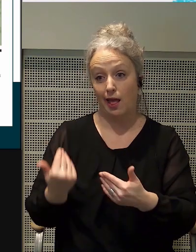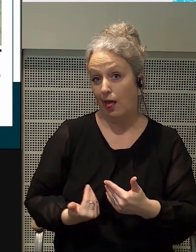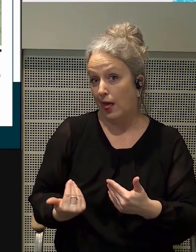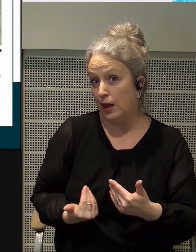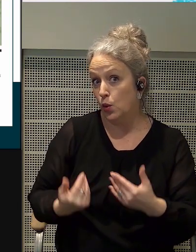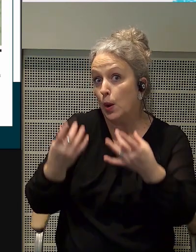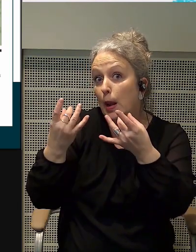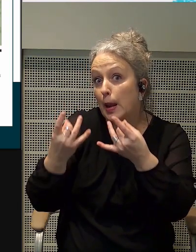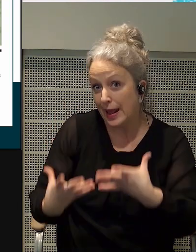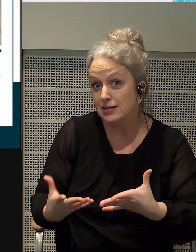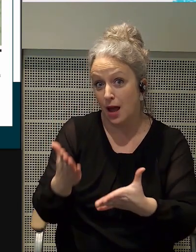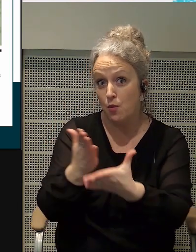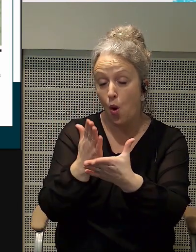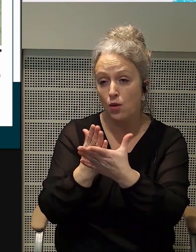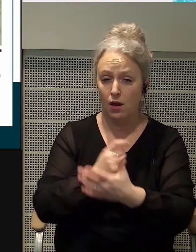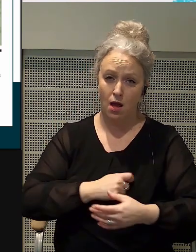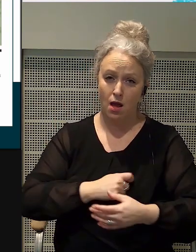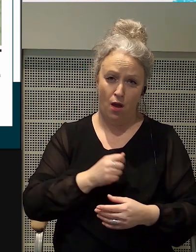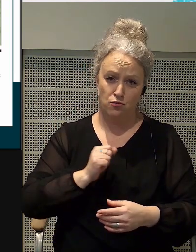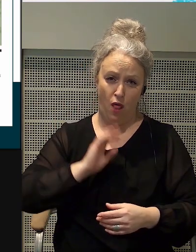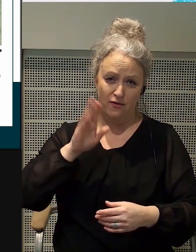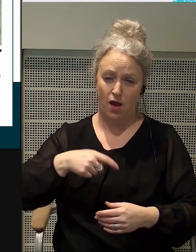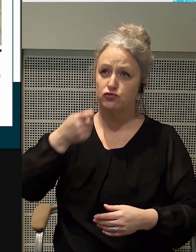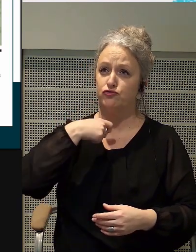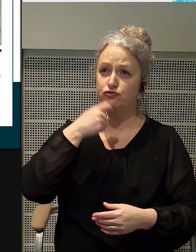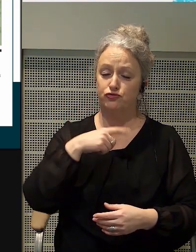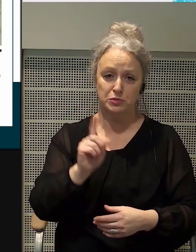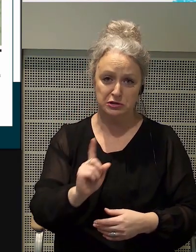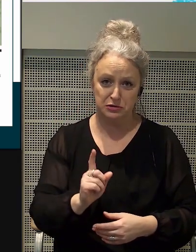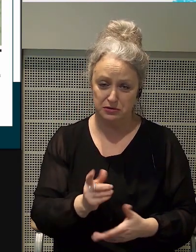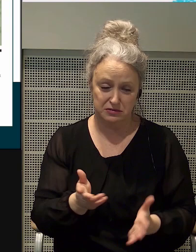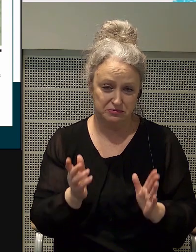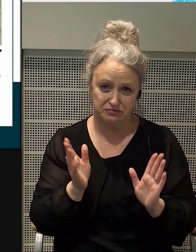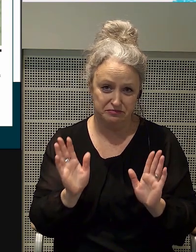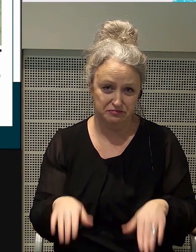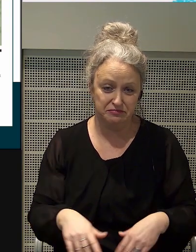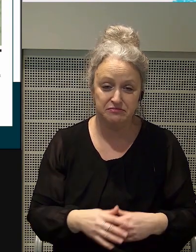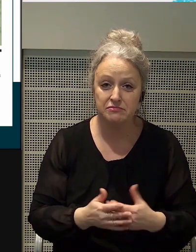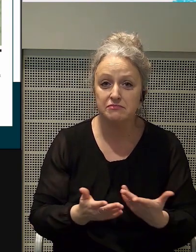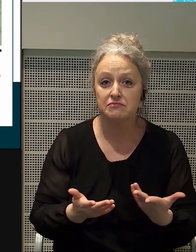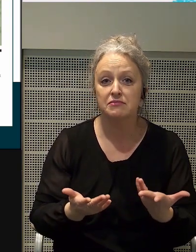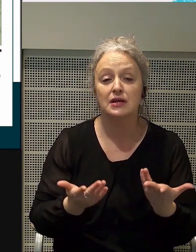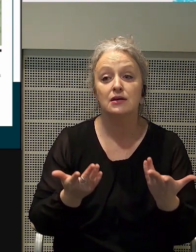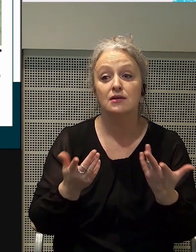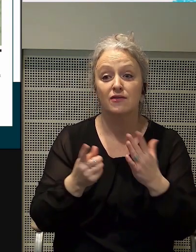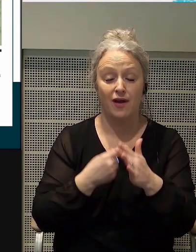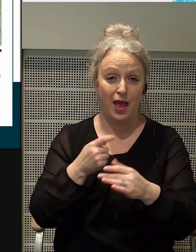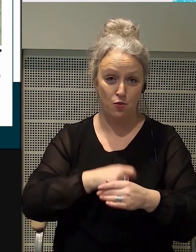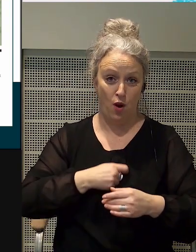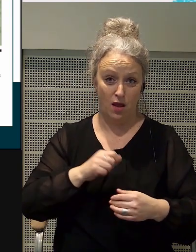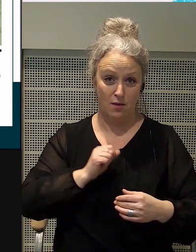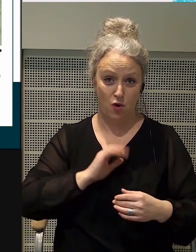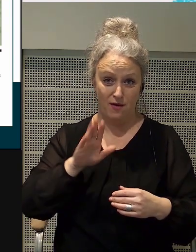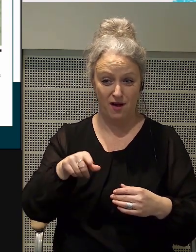in balance, doing much better. But then again, we couldn't find it, but their health-related quality of life was